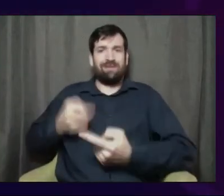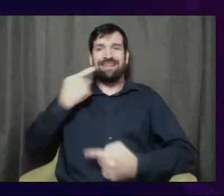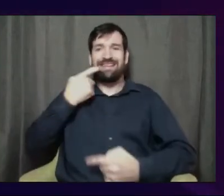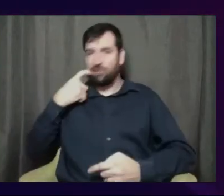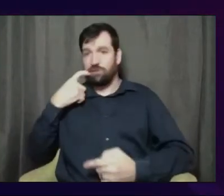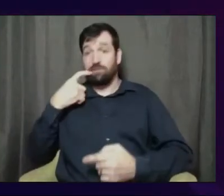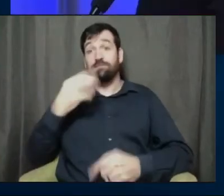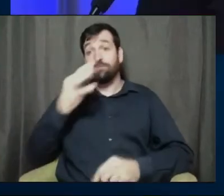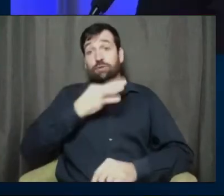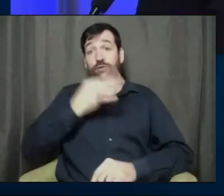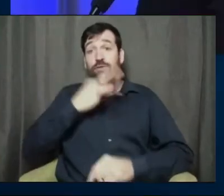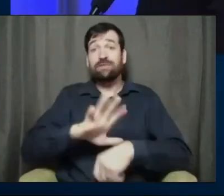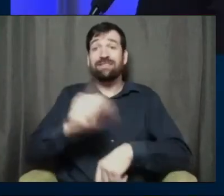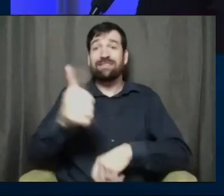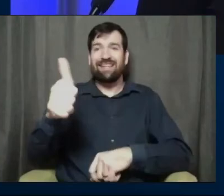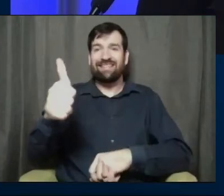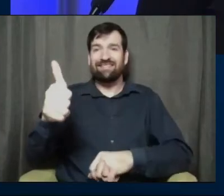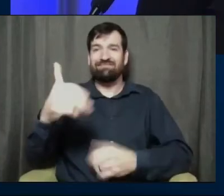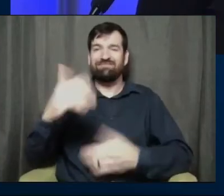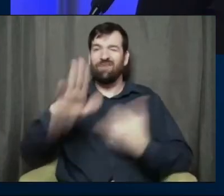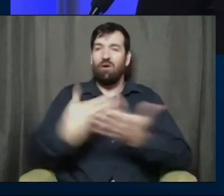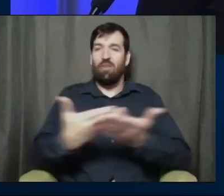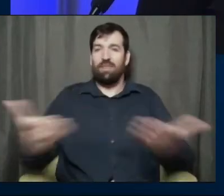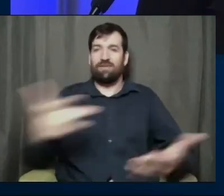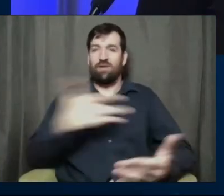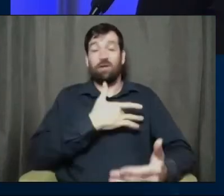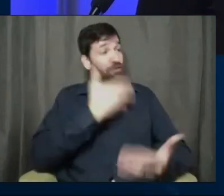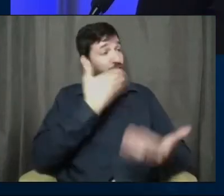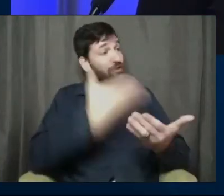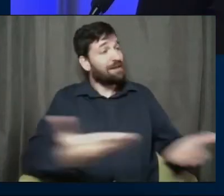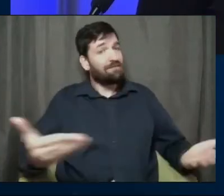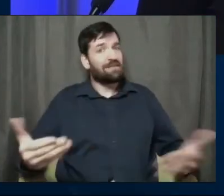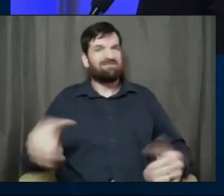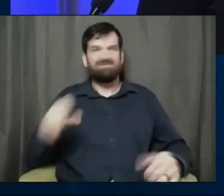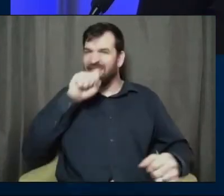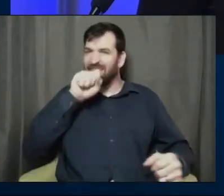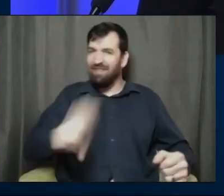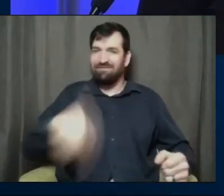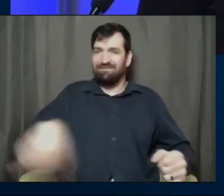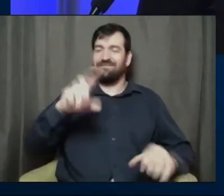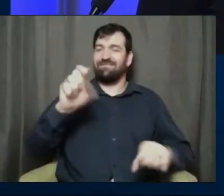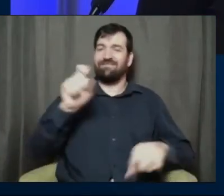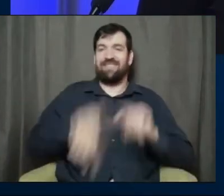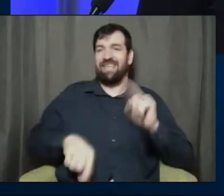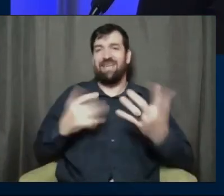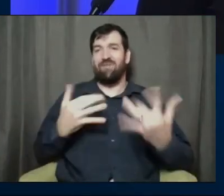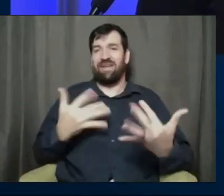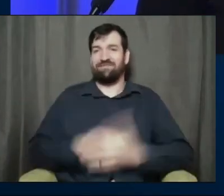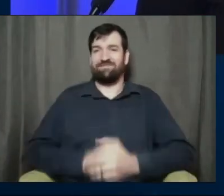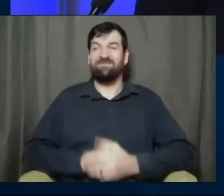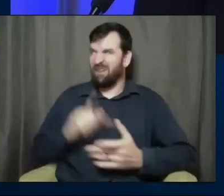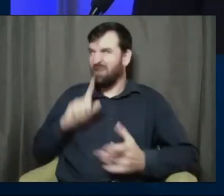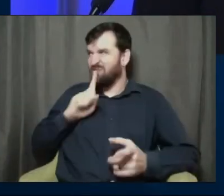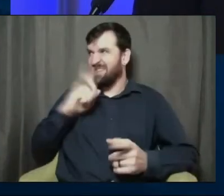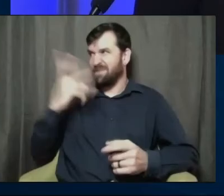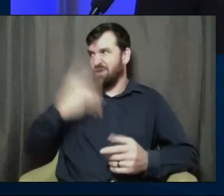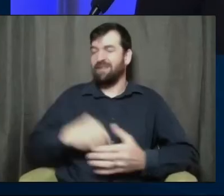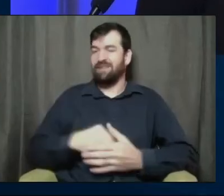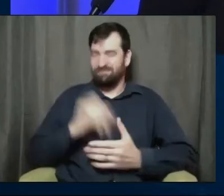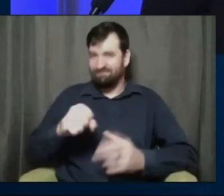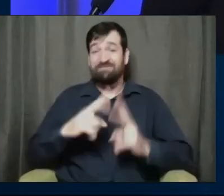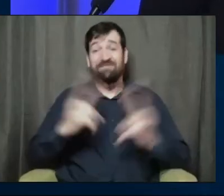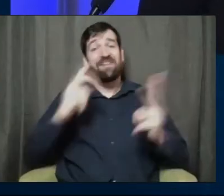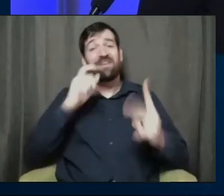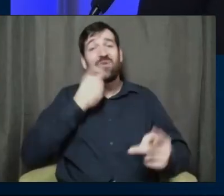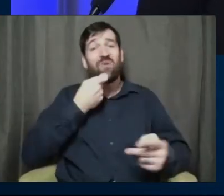a.m. on All Things Heart. Oh, that's good stuff. I love those hearts. I can't wait to start seeing those all over town. They're really pretty. Yeah. Very cool. Very cool. Thanks for